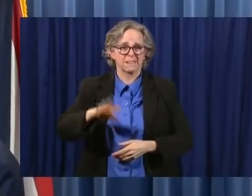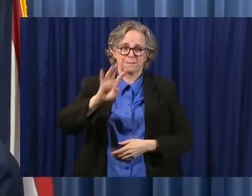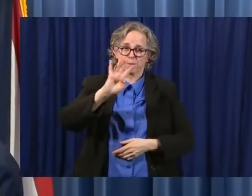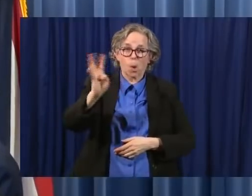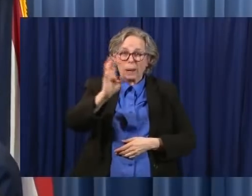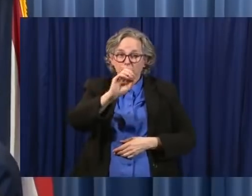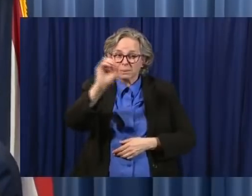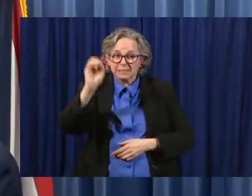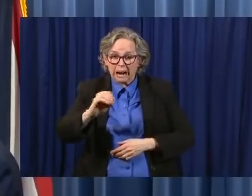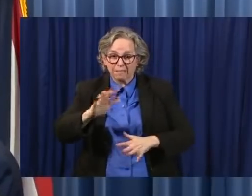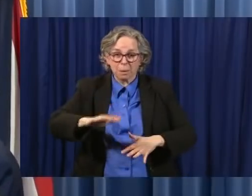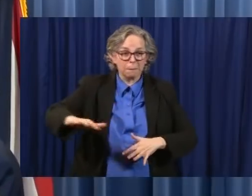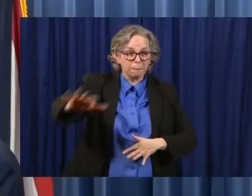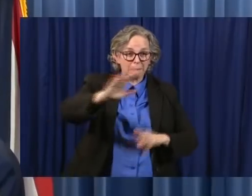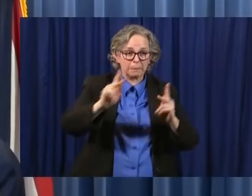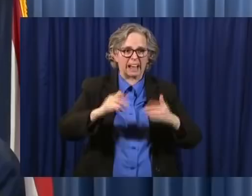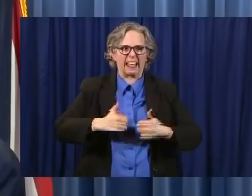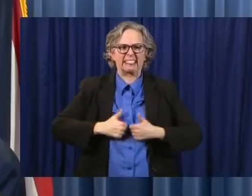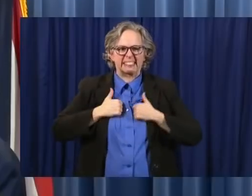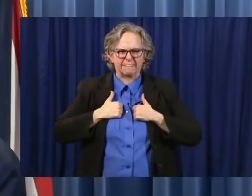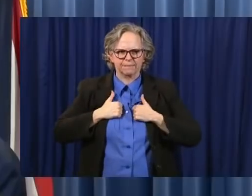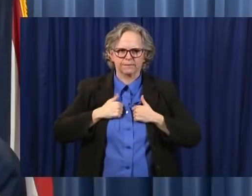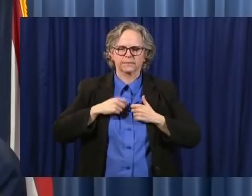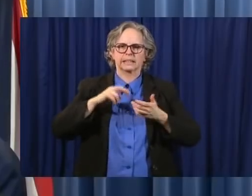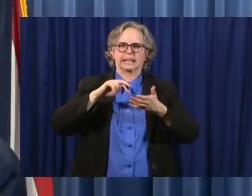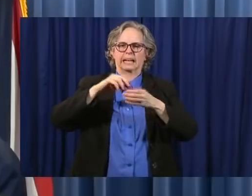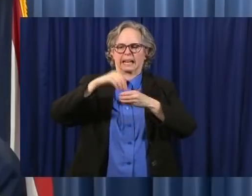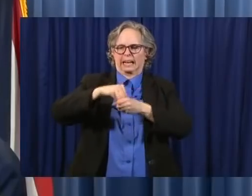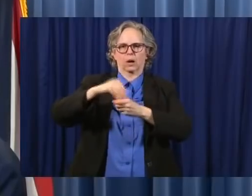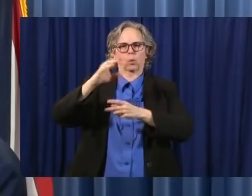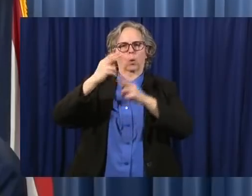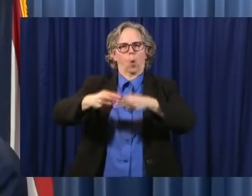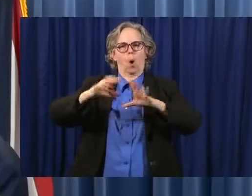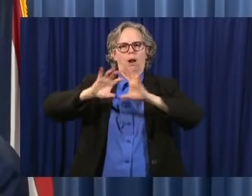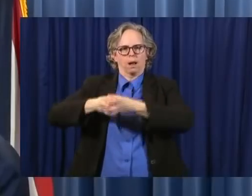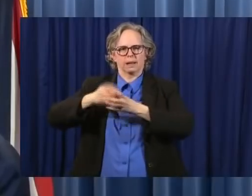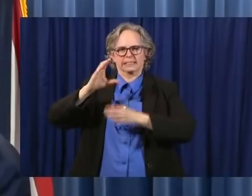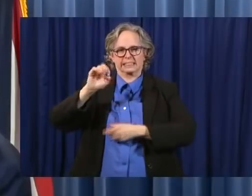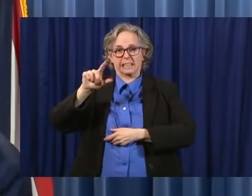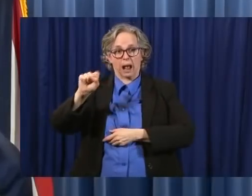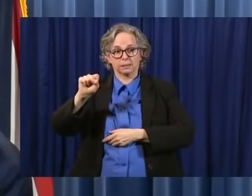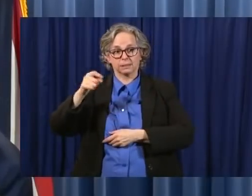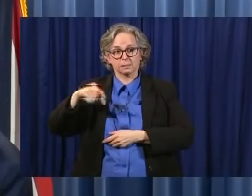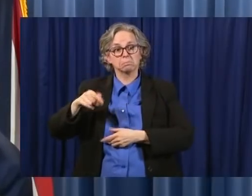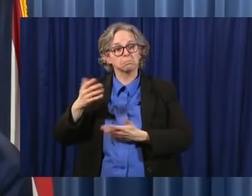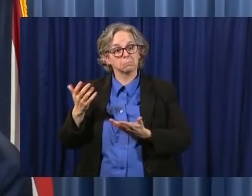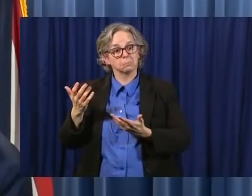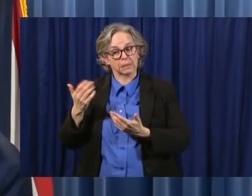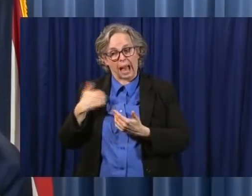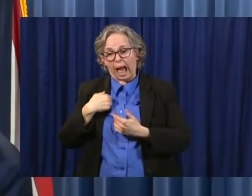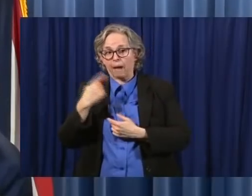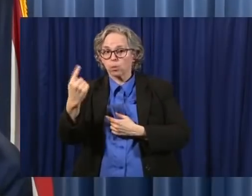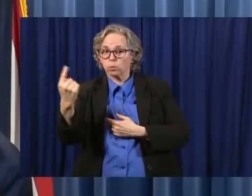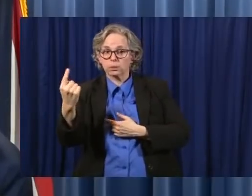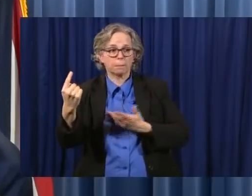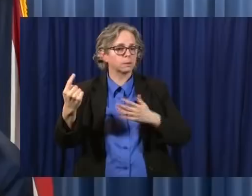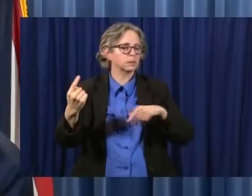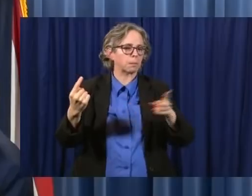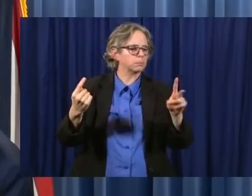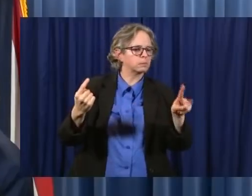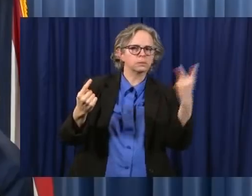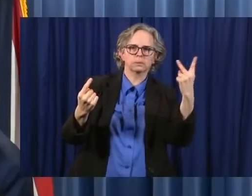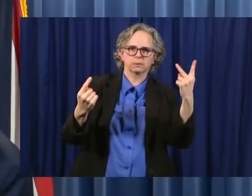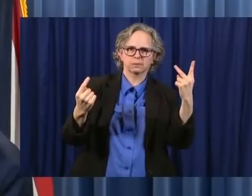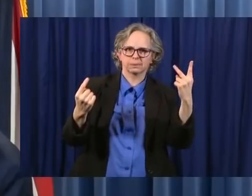in cells. And the people that live in cells, some of them are double, some are single, but those folks in cells are